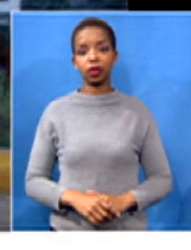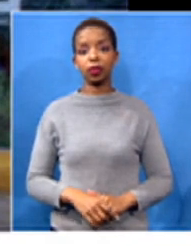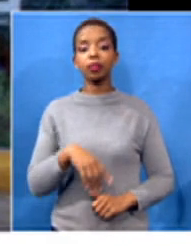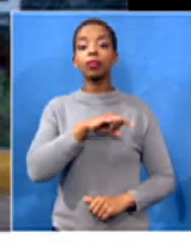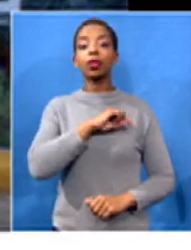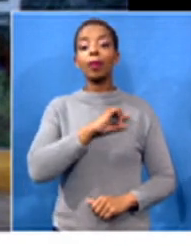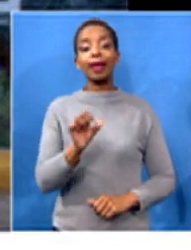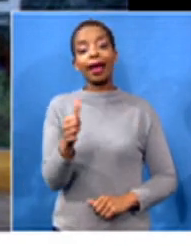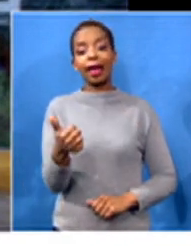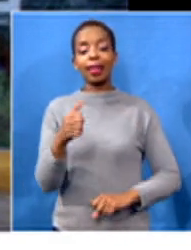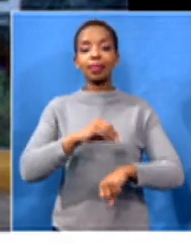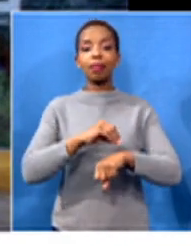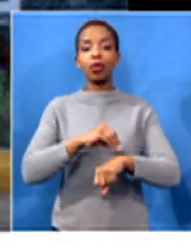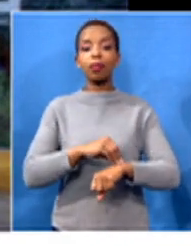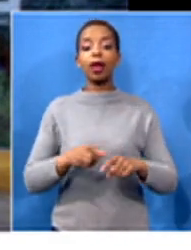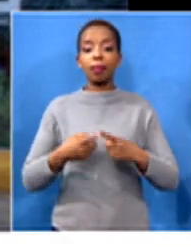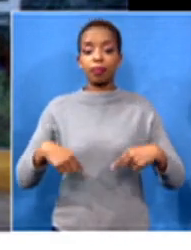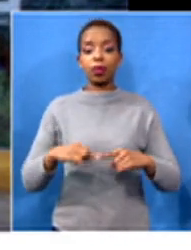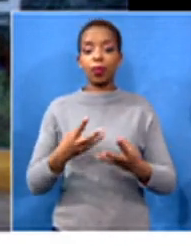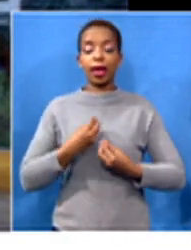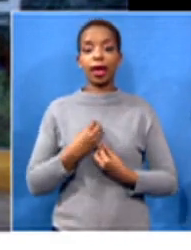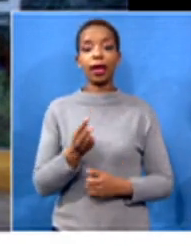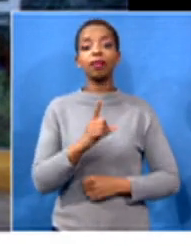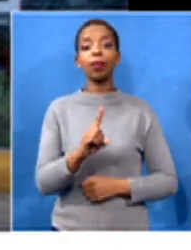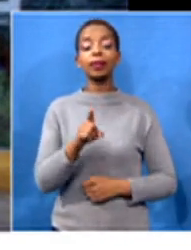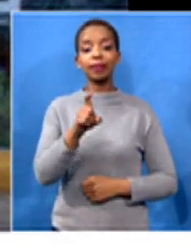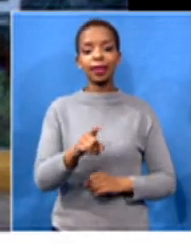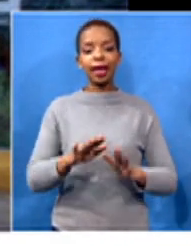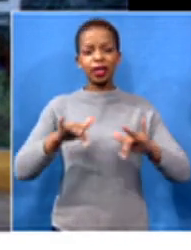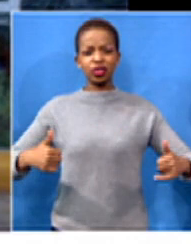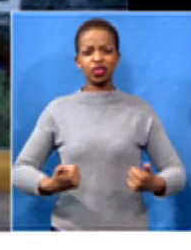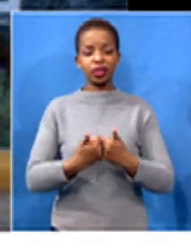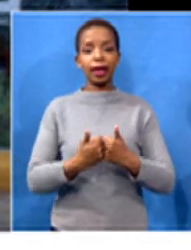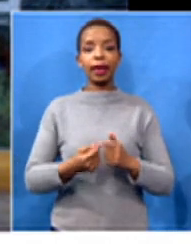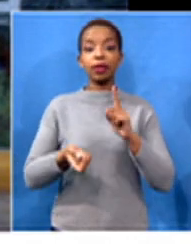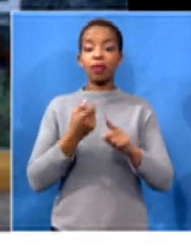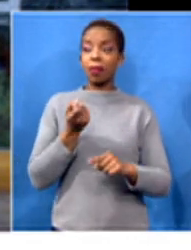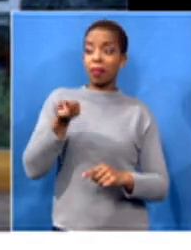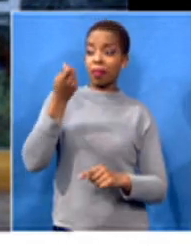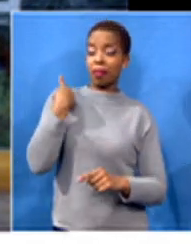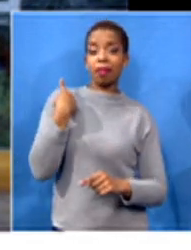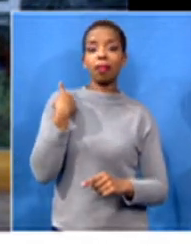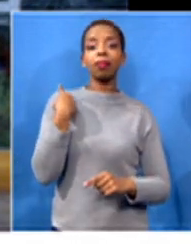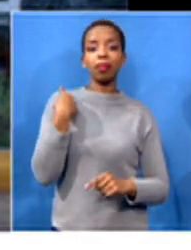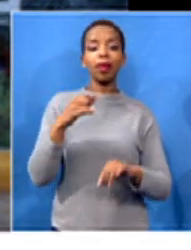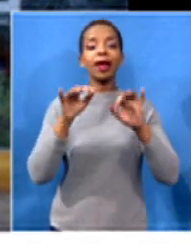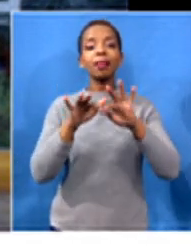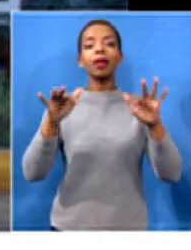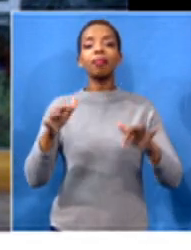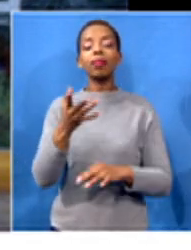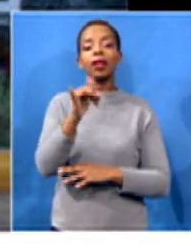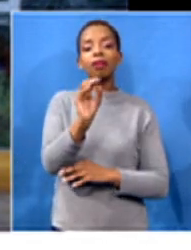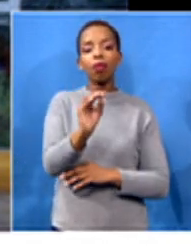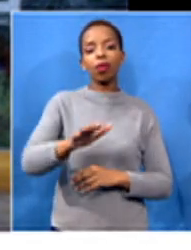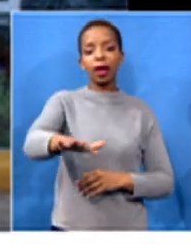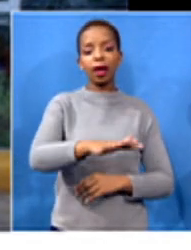the problem is that we have a historical challenge in focusing on people. If there were 2 areas that I would say